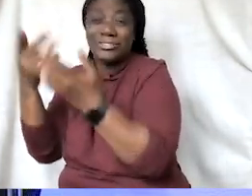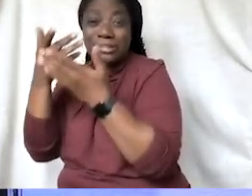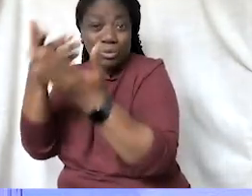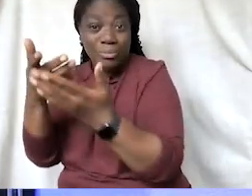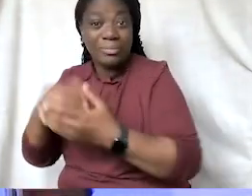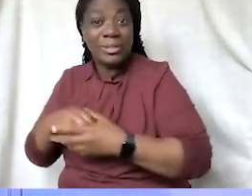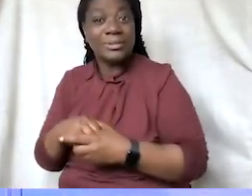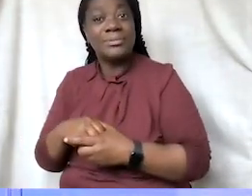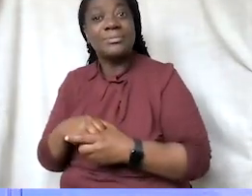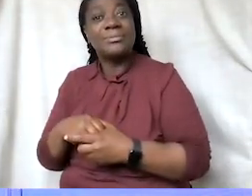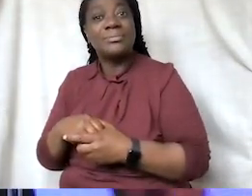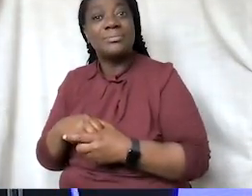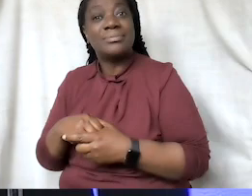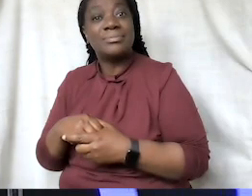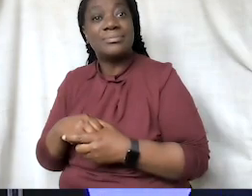way.